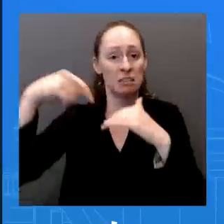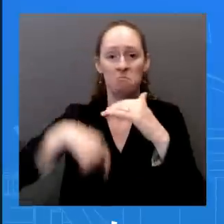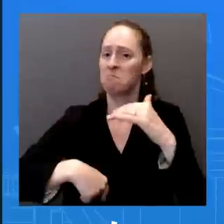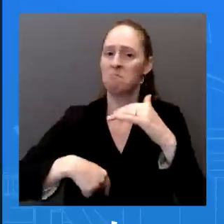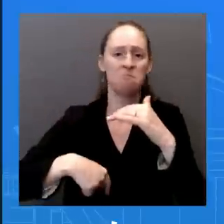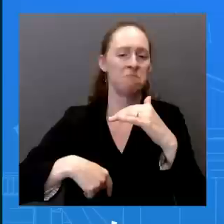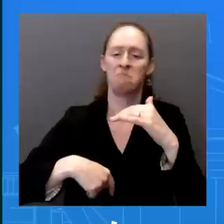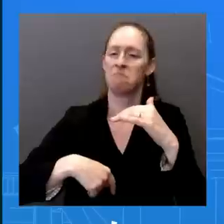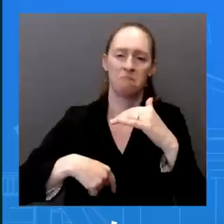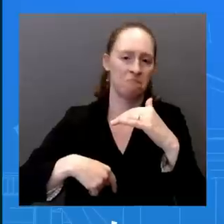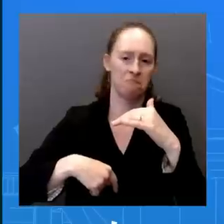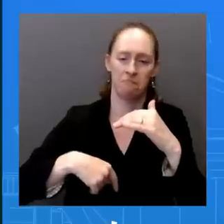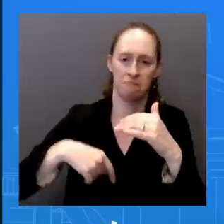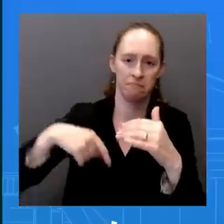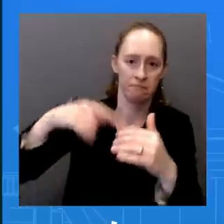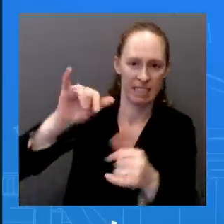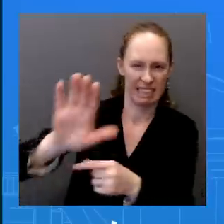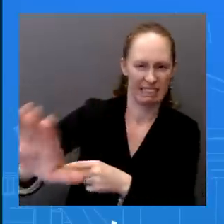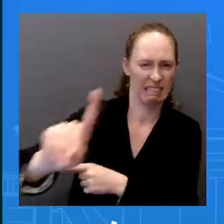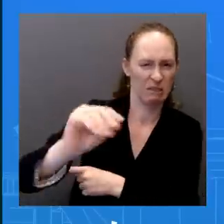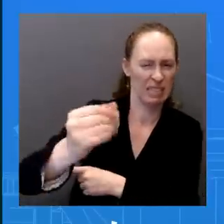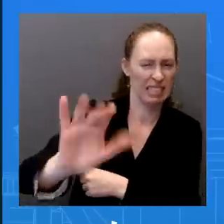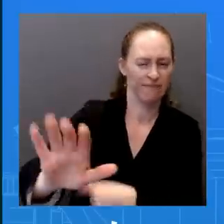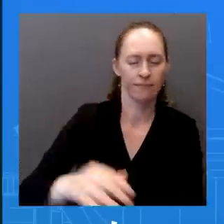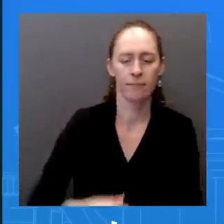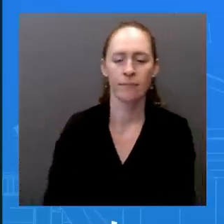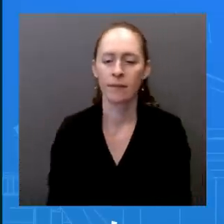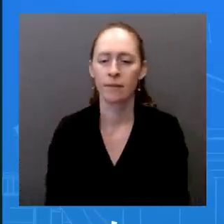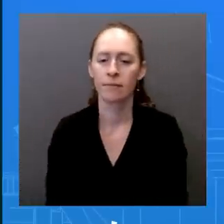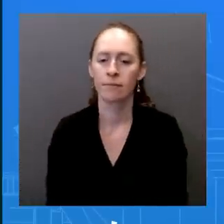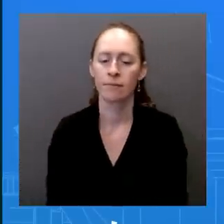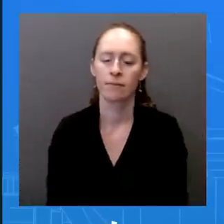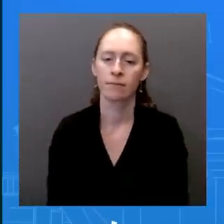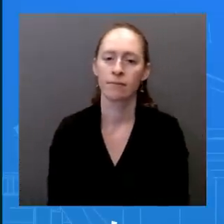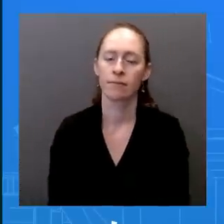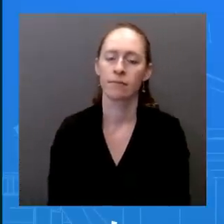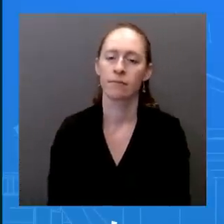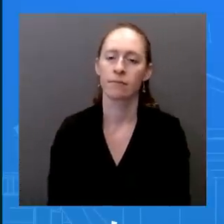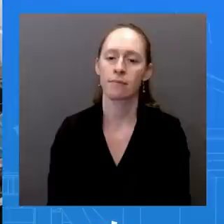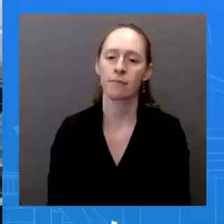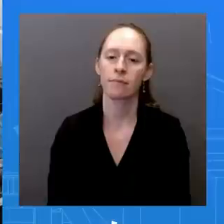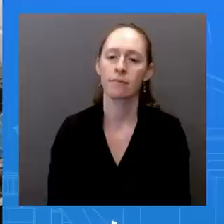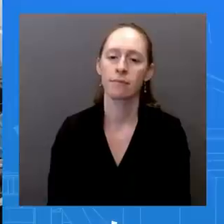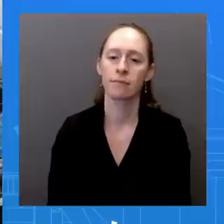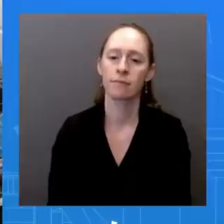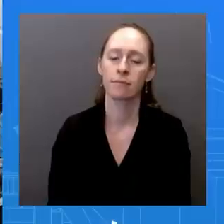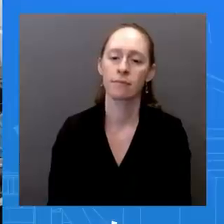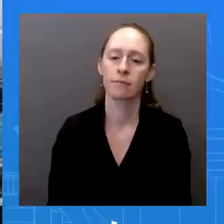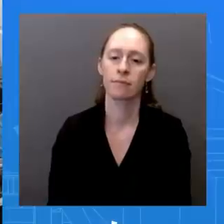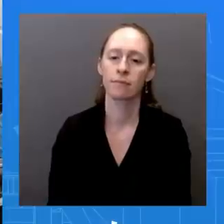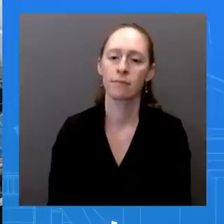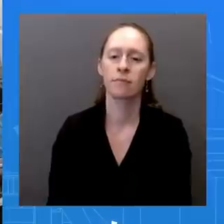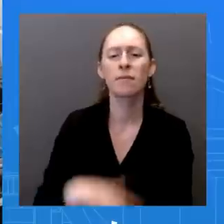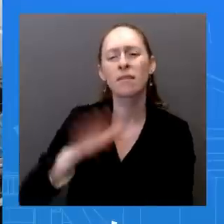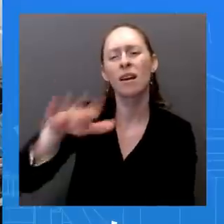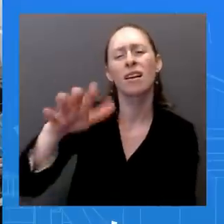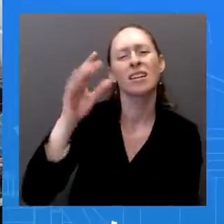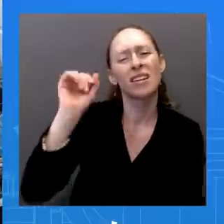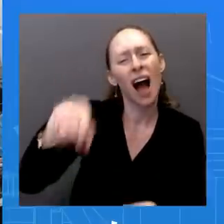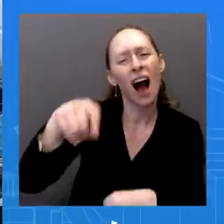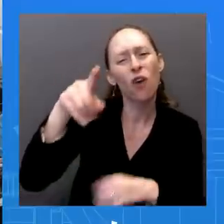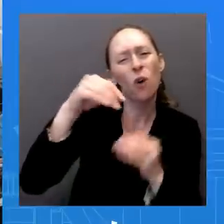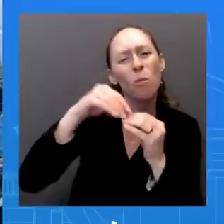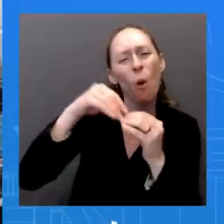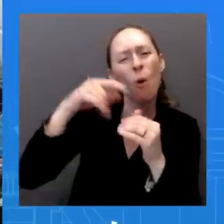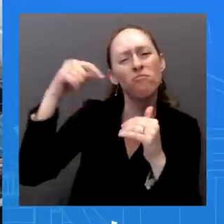Yeah. Thanks, Jake. Can you talk a little bit about how the Ukraine counteroffensive will be kind of employed by the